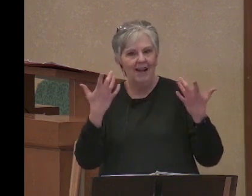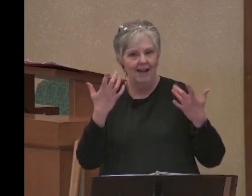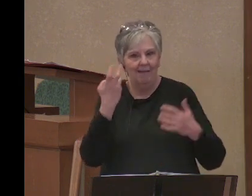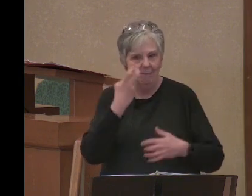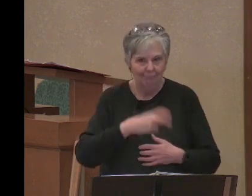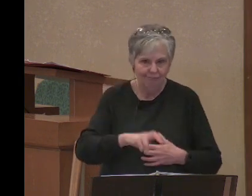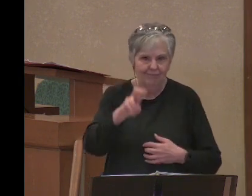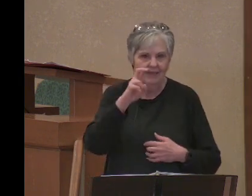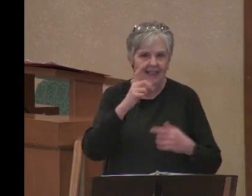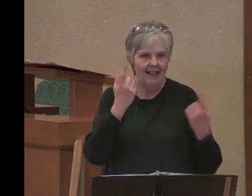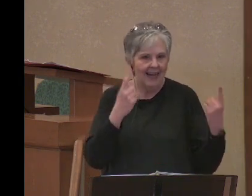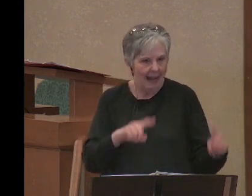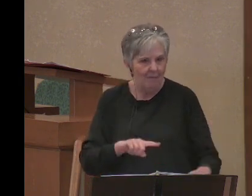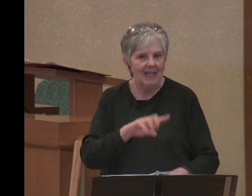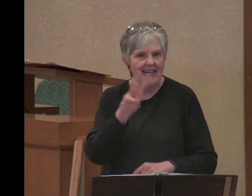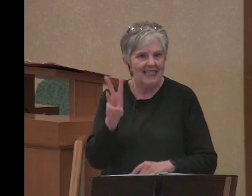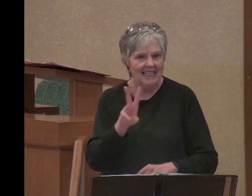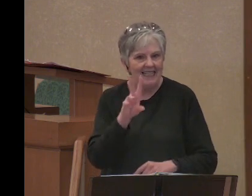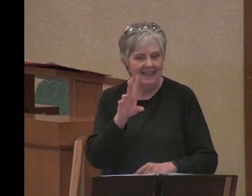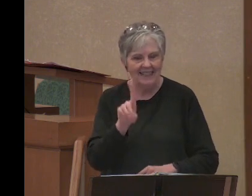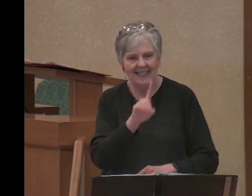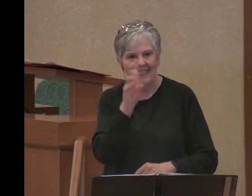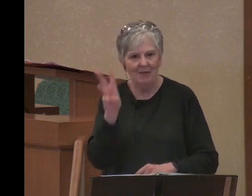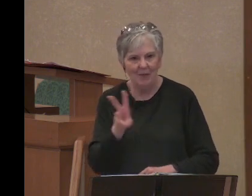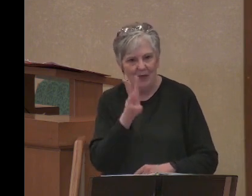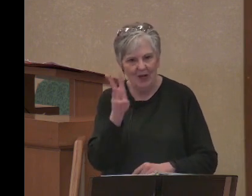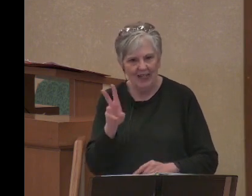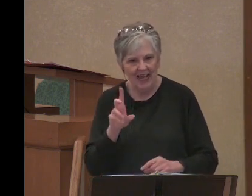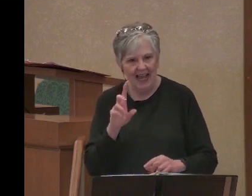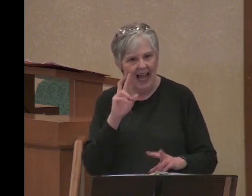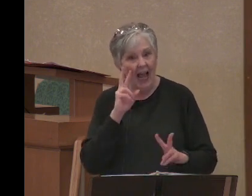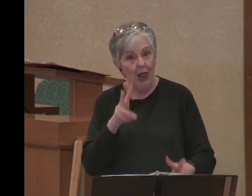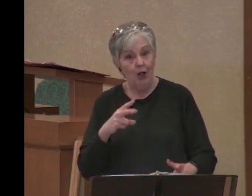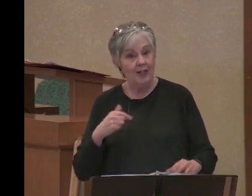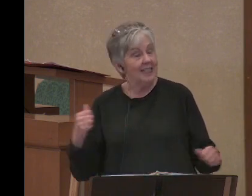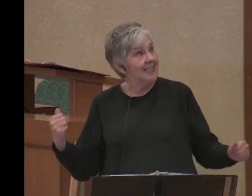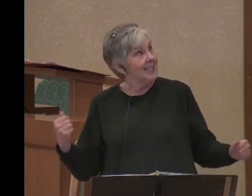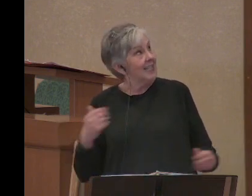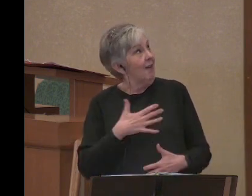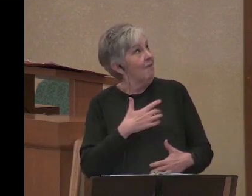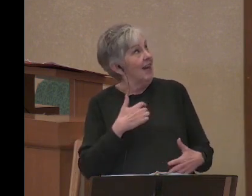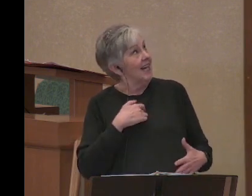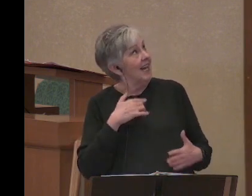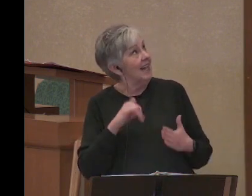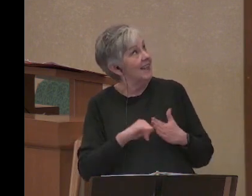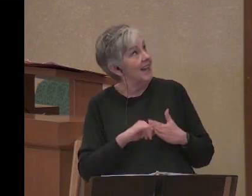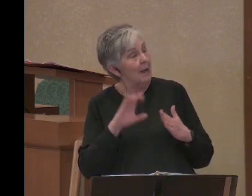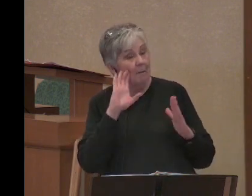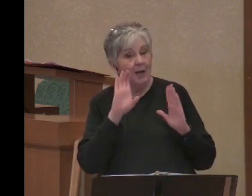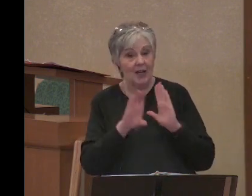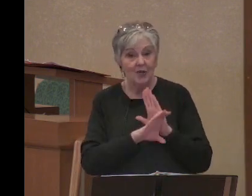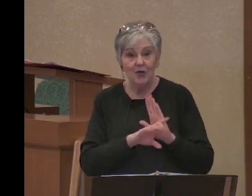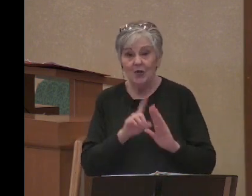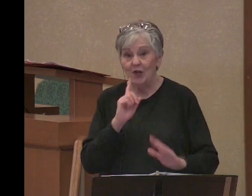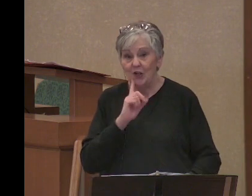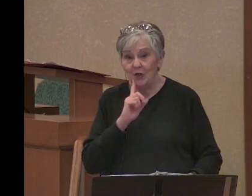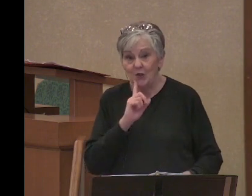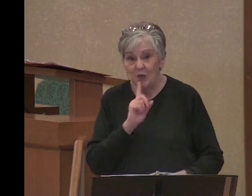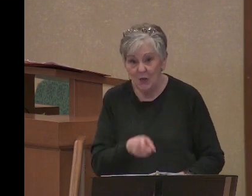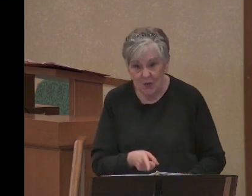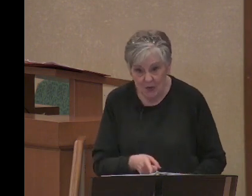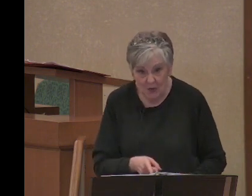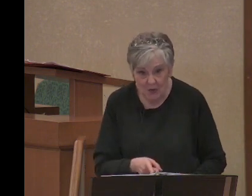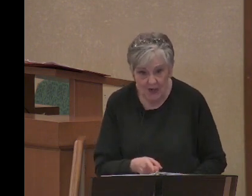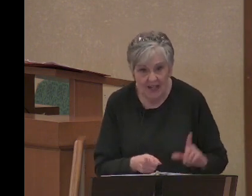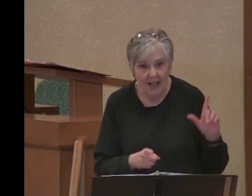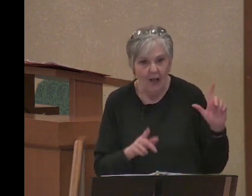places like Disney World. And even though I look somewhat terrified in the picture, truth be told, this was